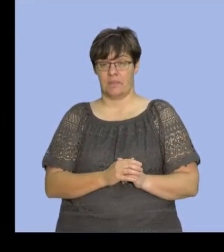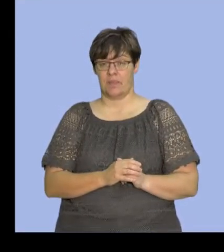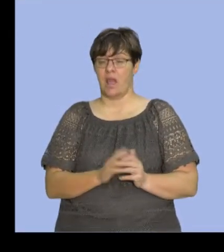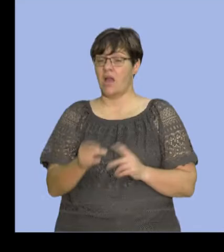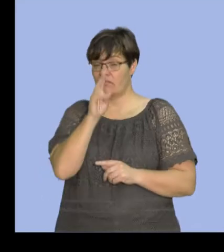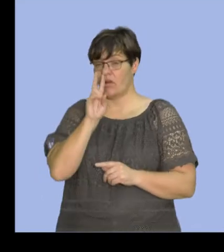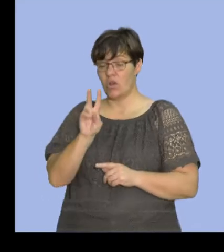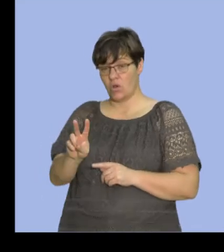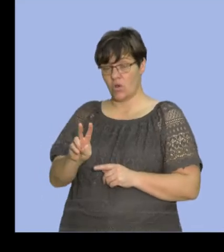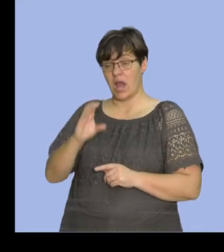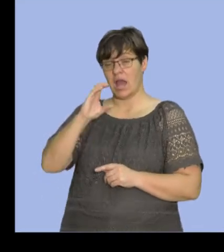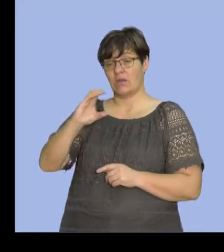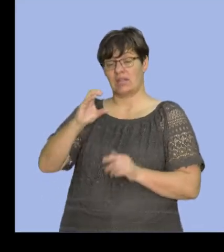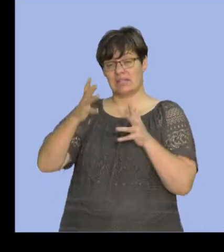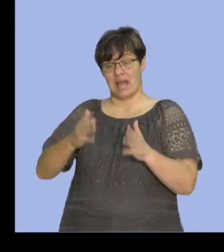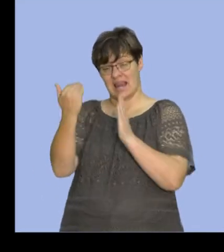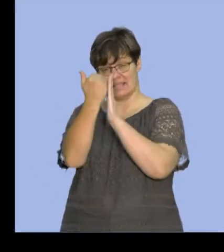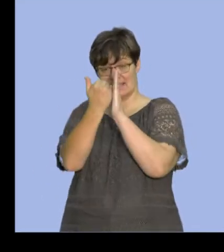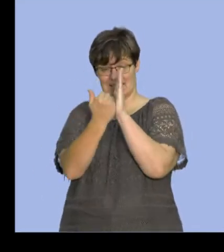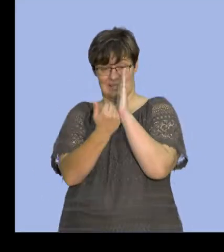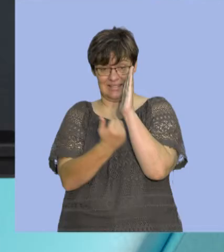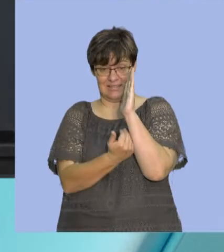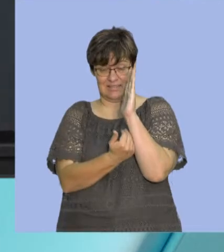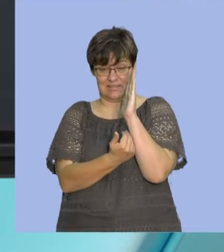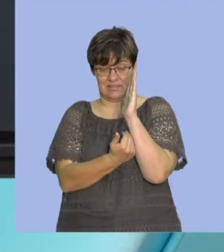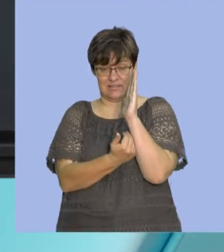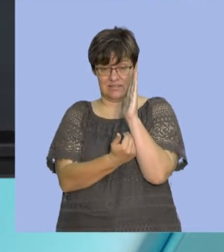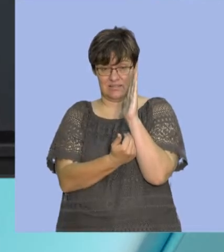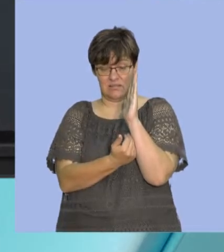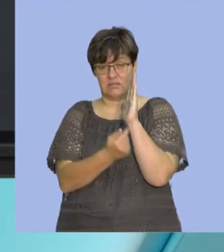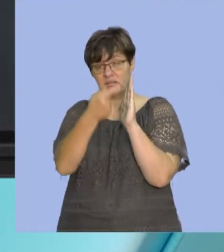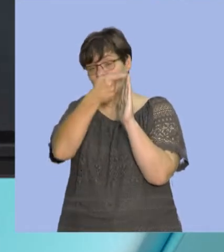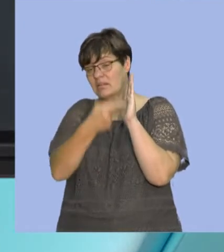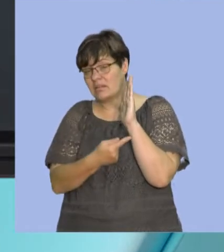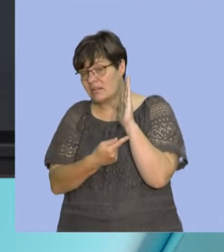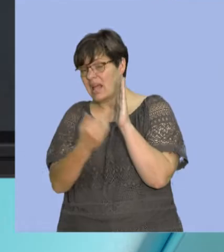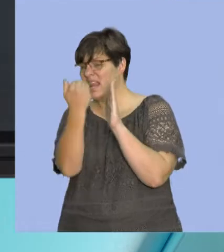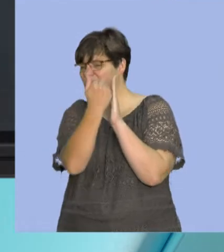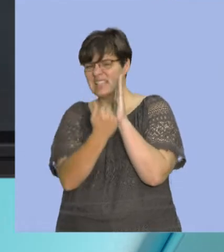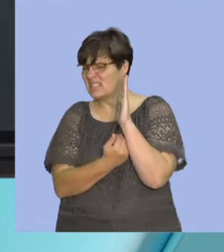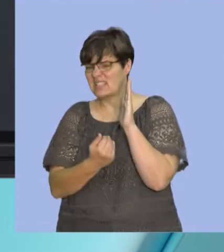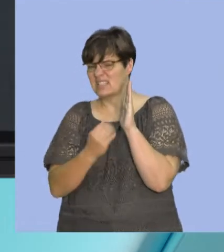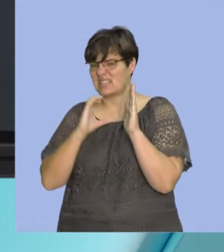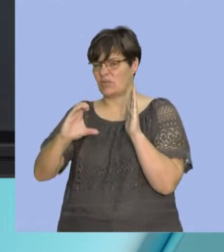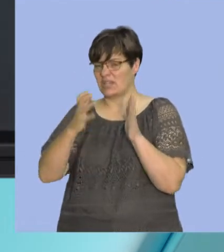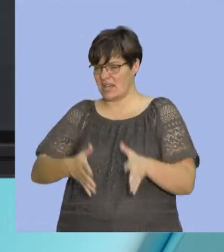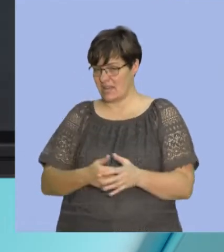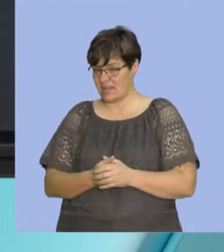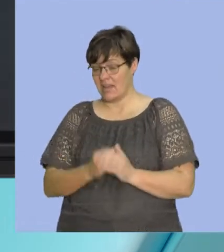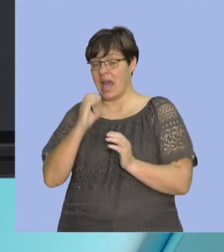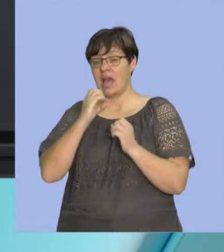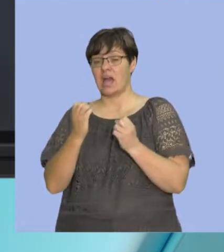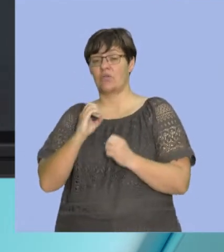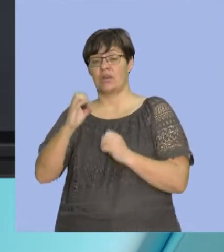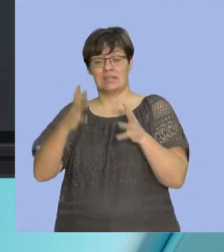if you look at your creditors list, what is the creditors list? Your creditors